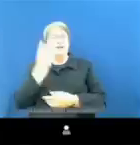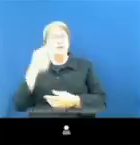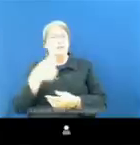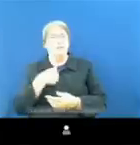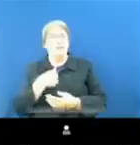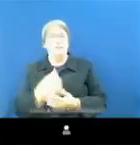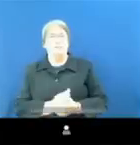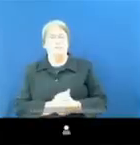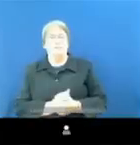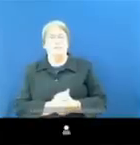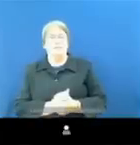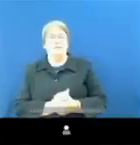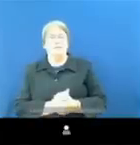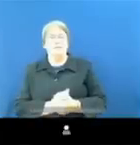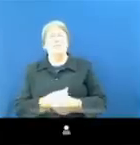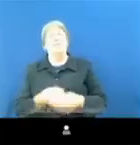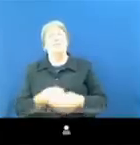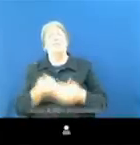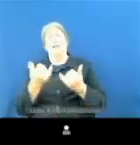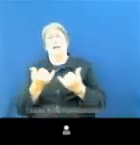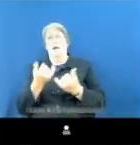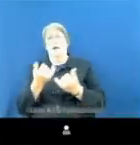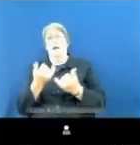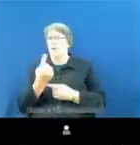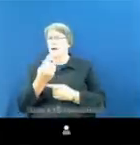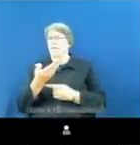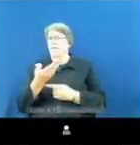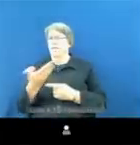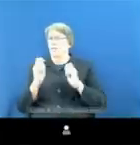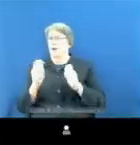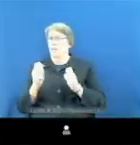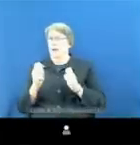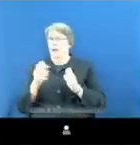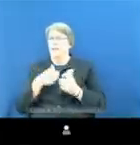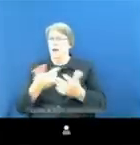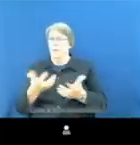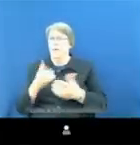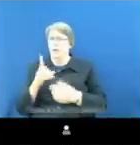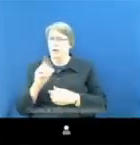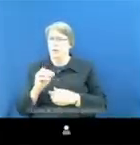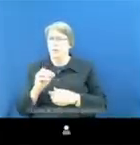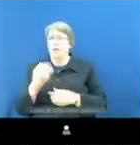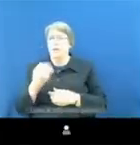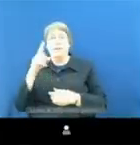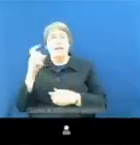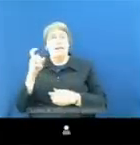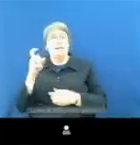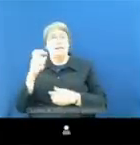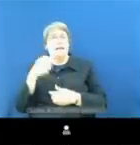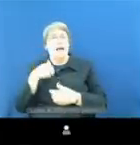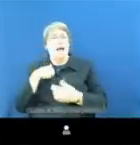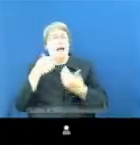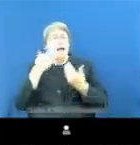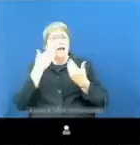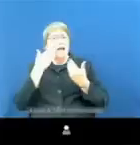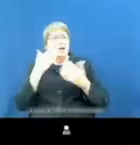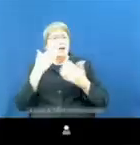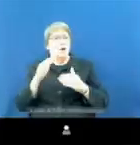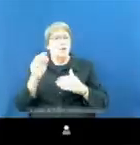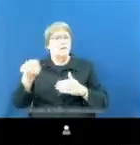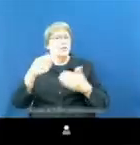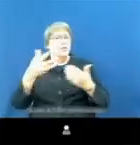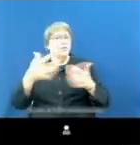I want to do one thing right at the beginning because I don't know if people read the